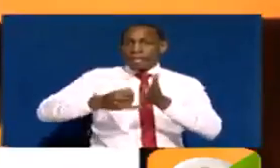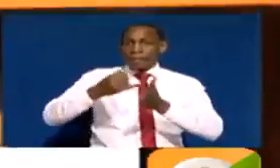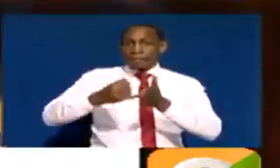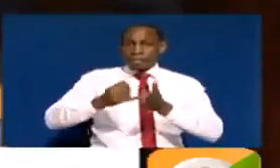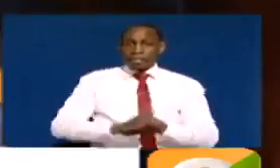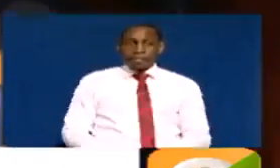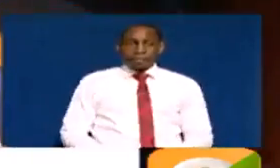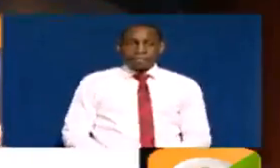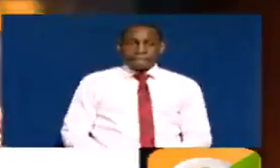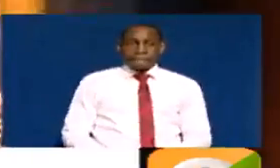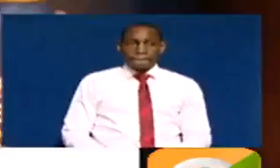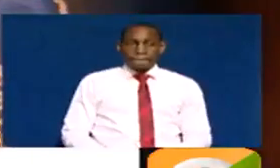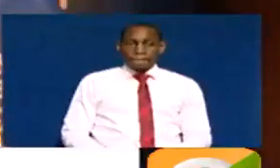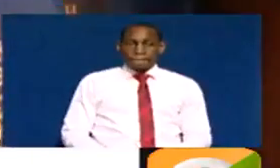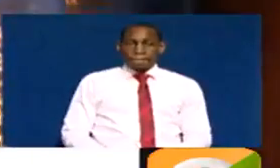manufacturing industries.